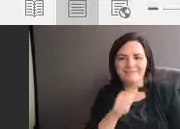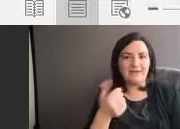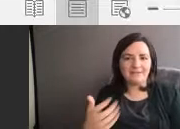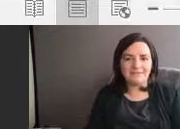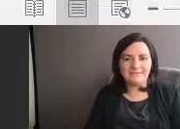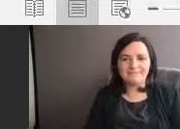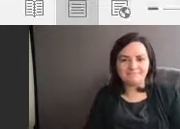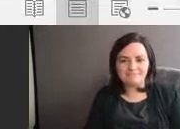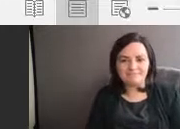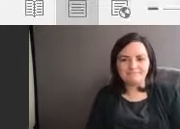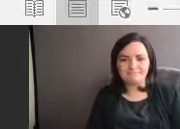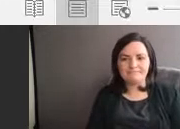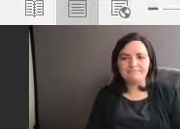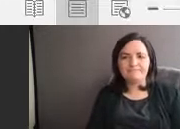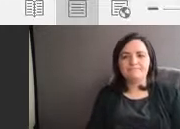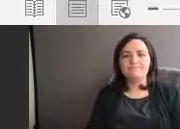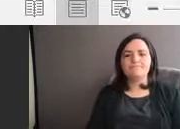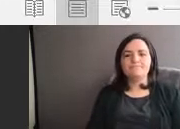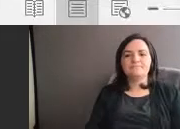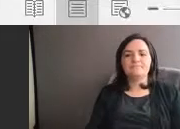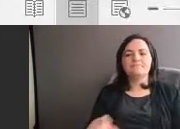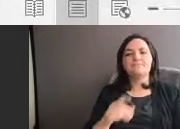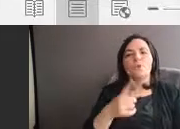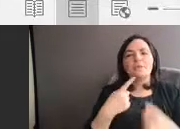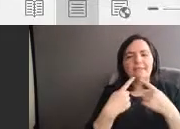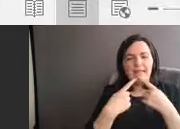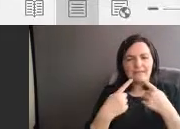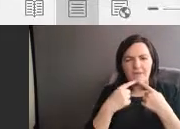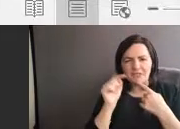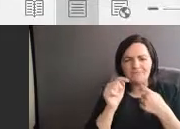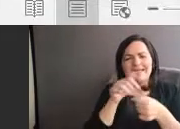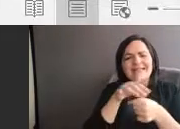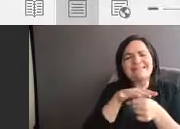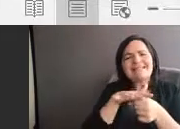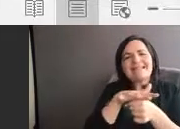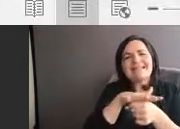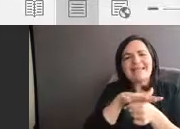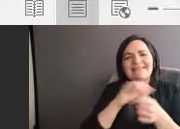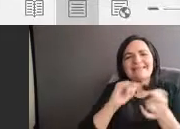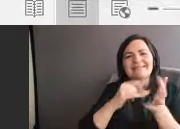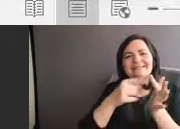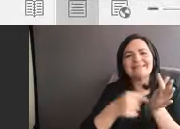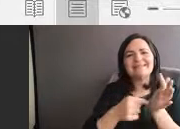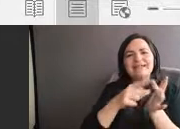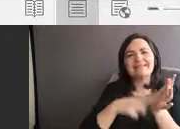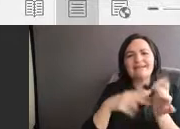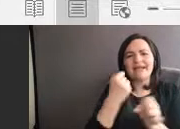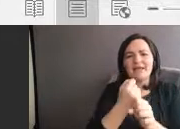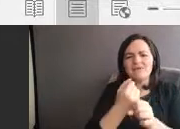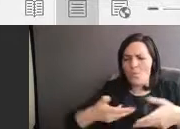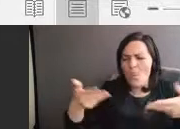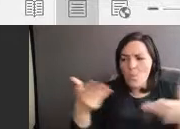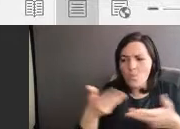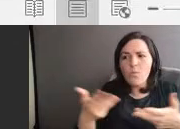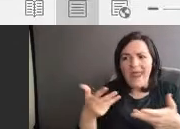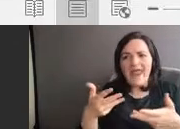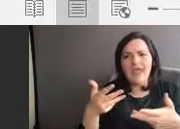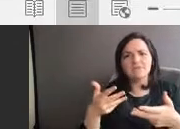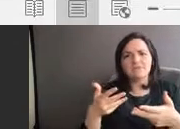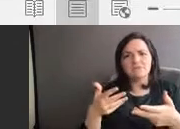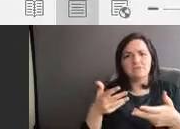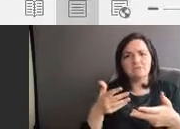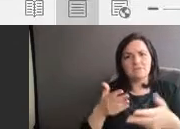A little bit of information here. So setting is, where do you intend to carry out your practical research? So it may be